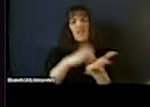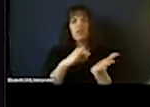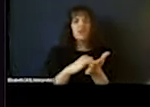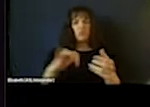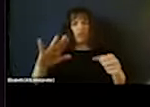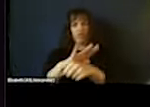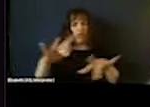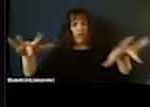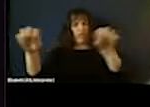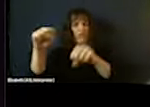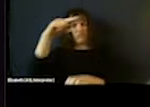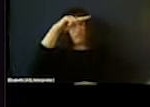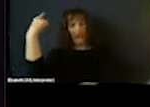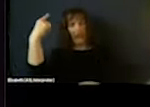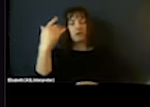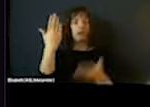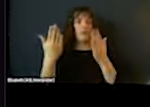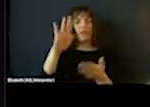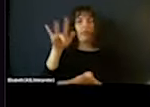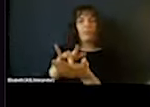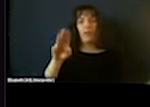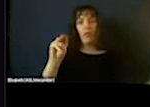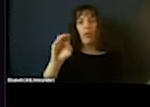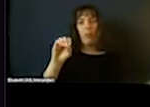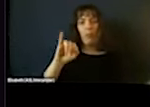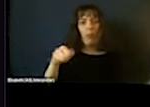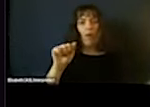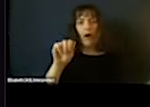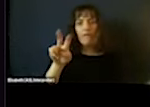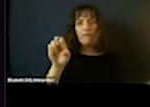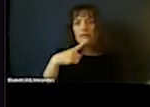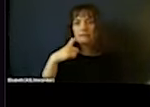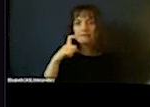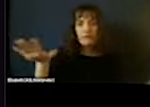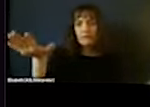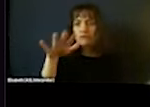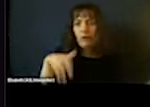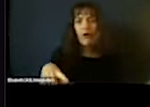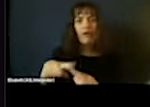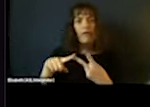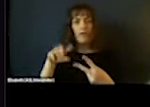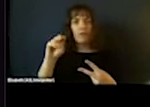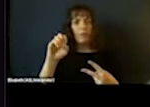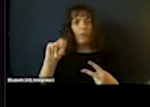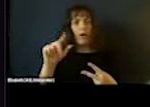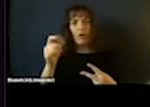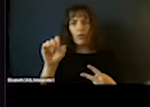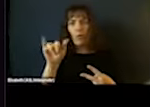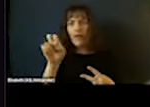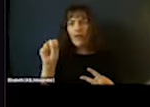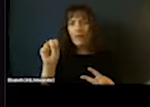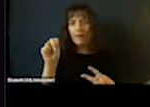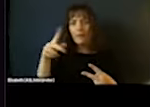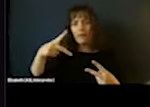of the Mojave Desert, or if you go to in the middle of the kind of Mongolian plain or Kazakhstan plain, of course, they don't have a street